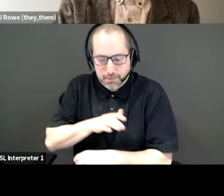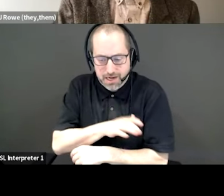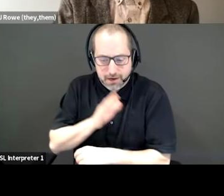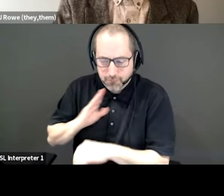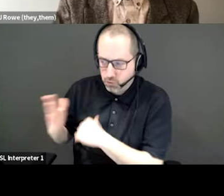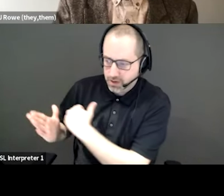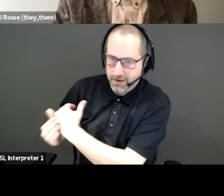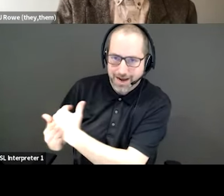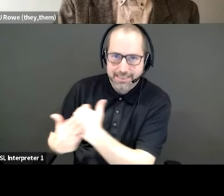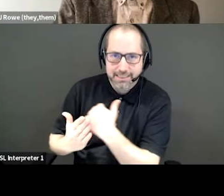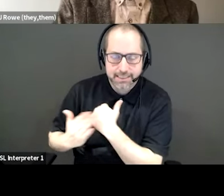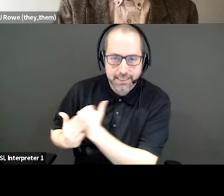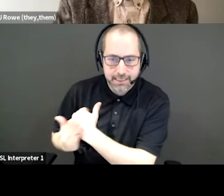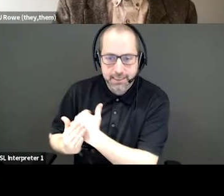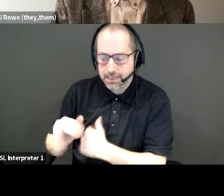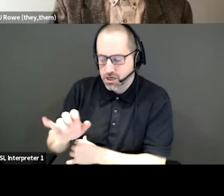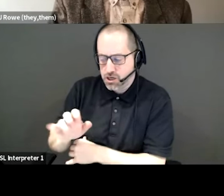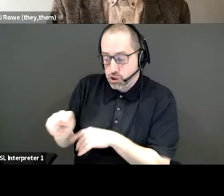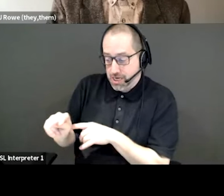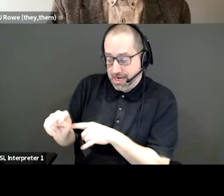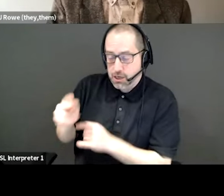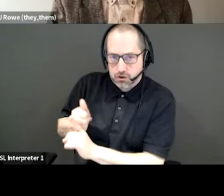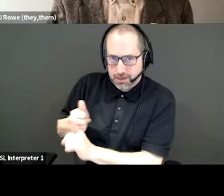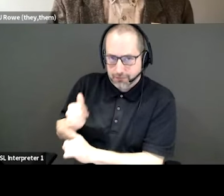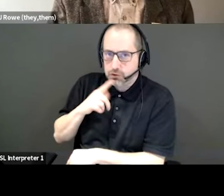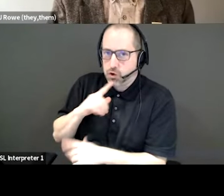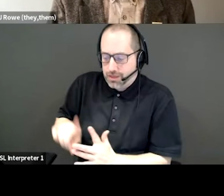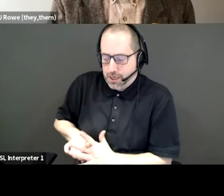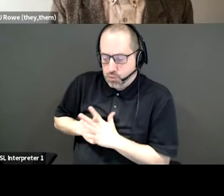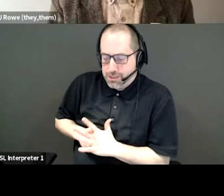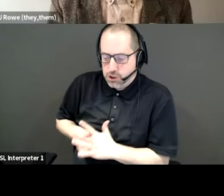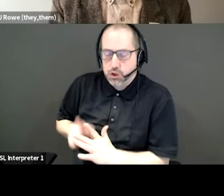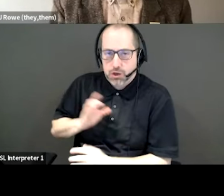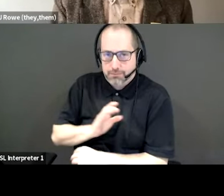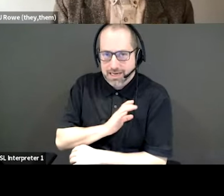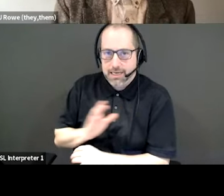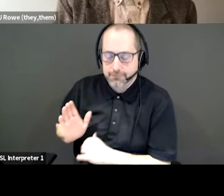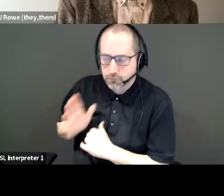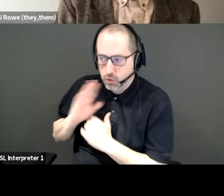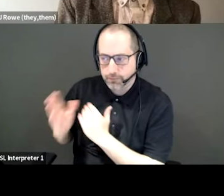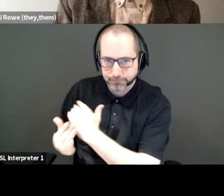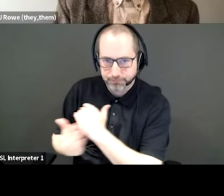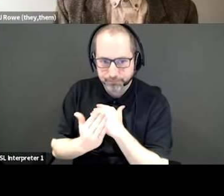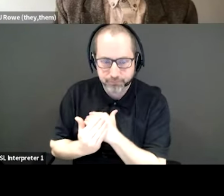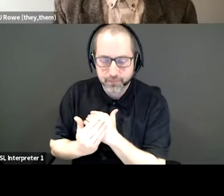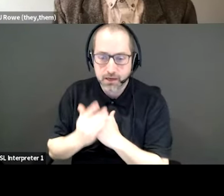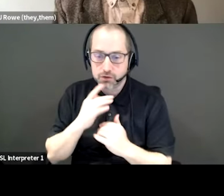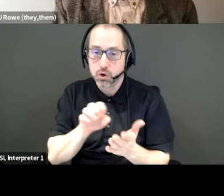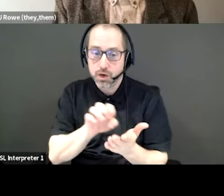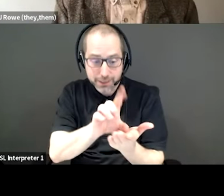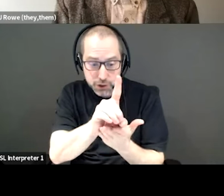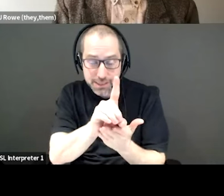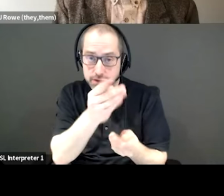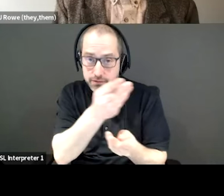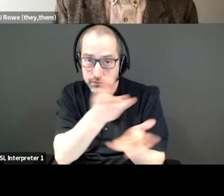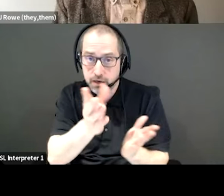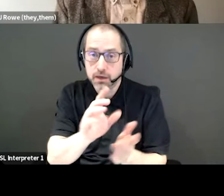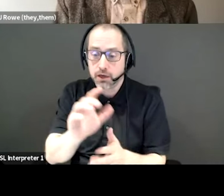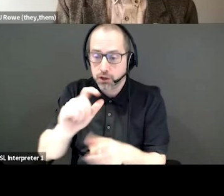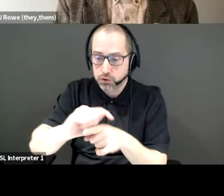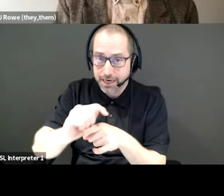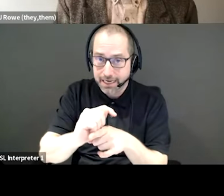Jen was on the original advisory committee. So what you'll find in the education and training toolbook,